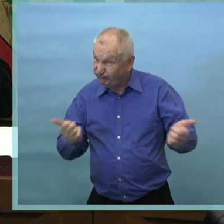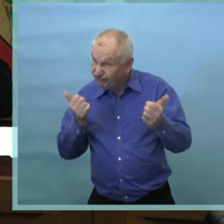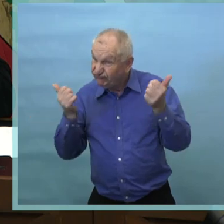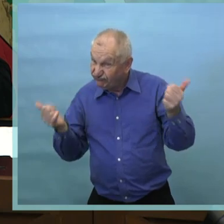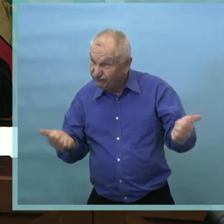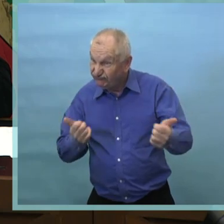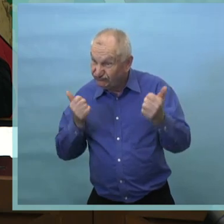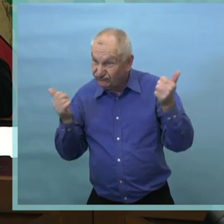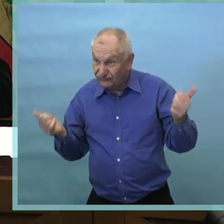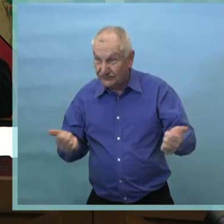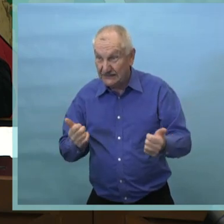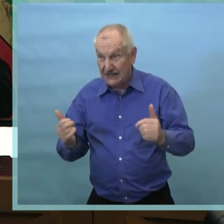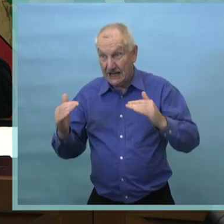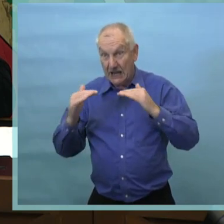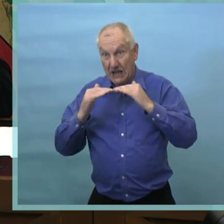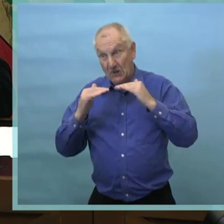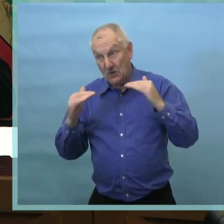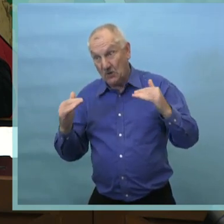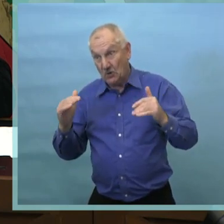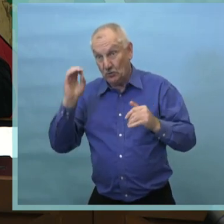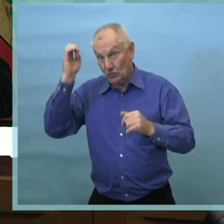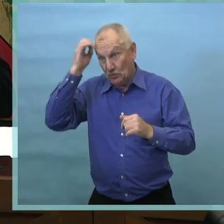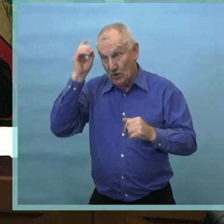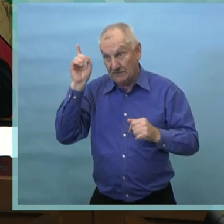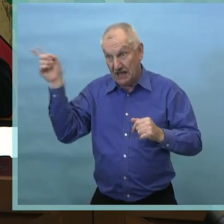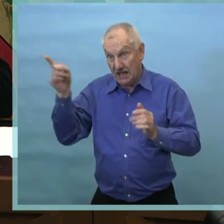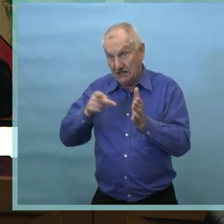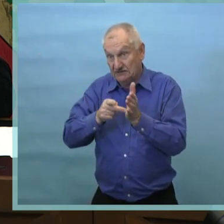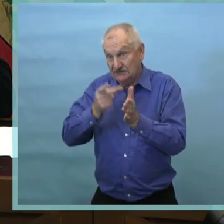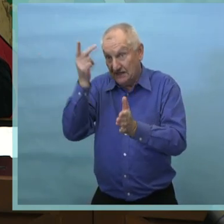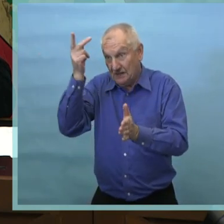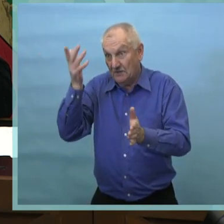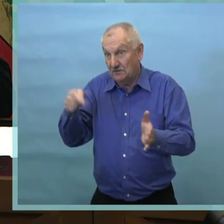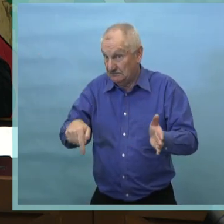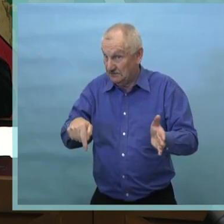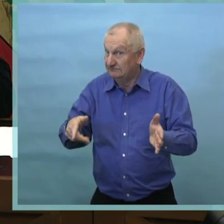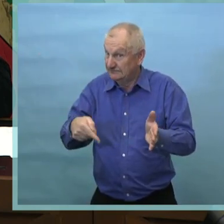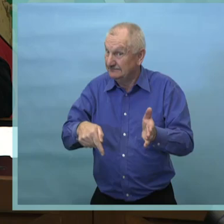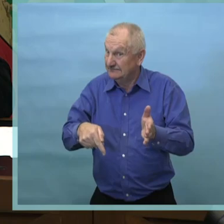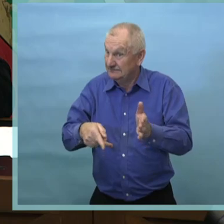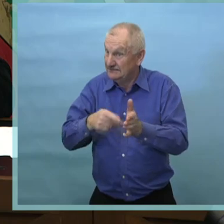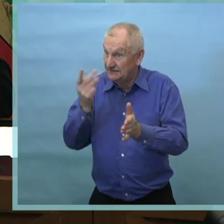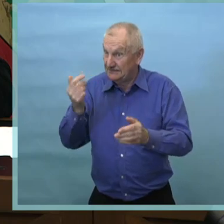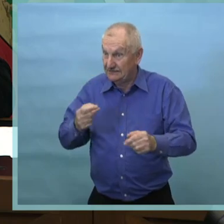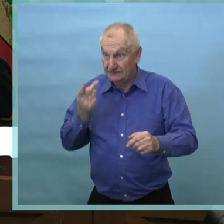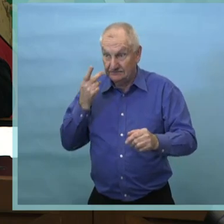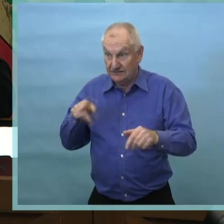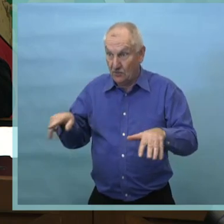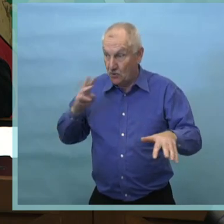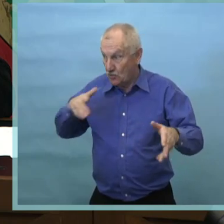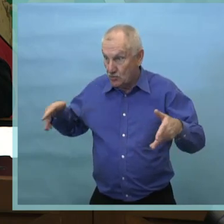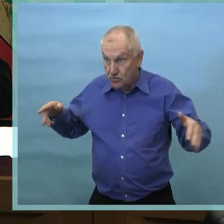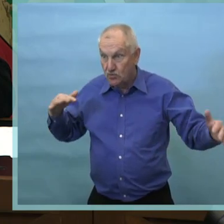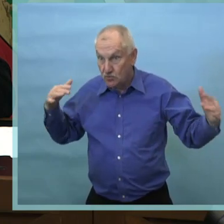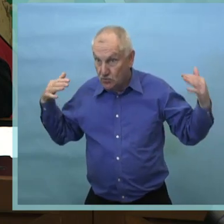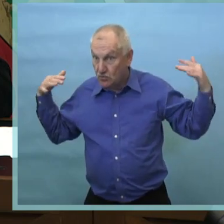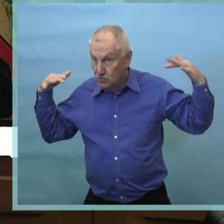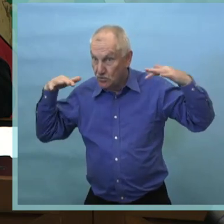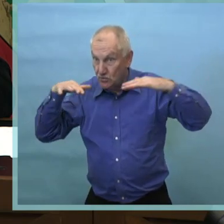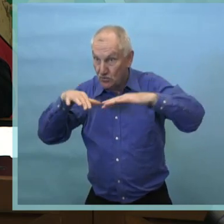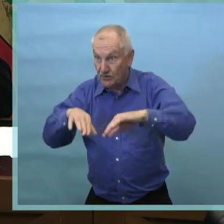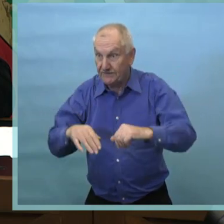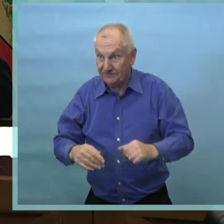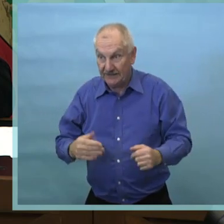So yeah, there's a lot of water flowing right now, and it looks a little intimidating. But for individuals who live in Manitoba, people who live in